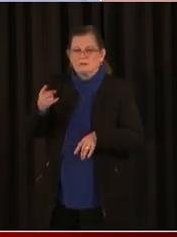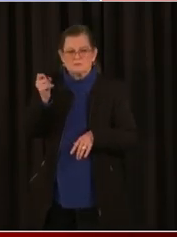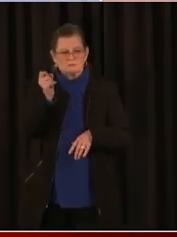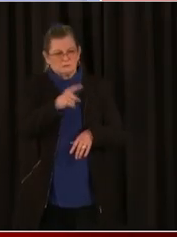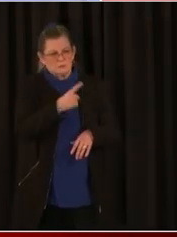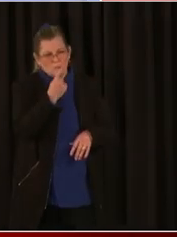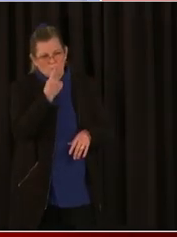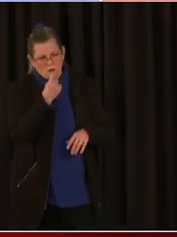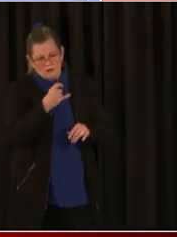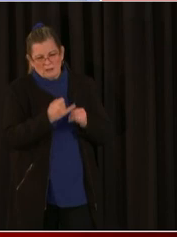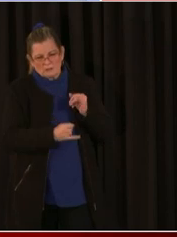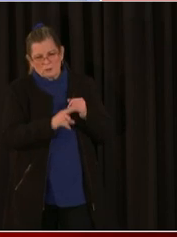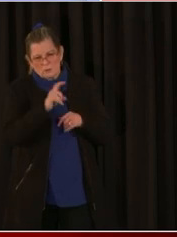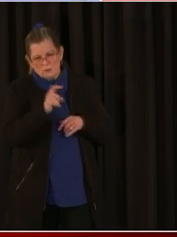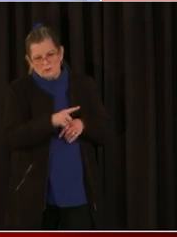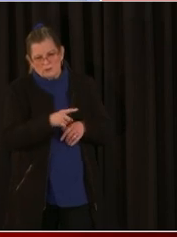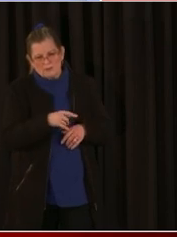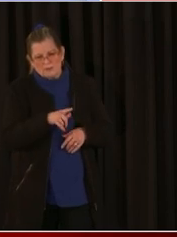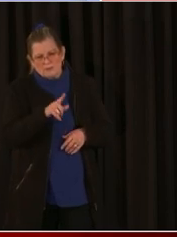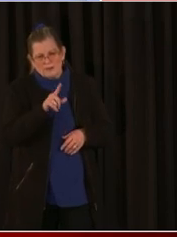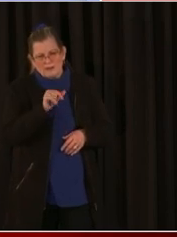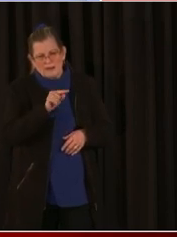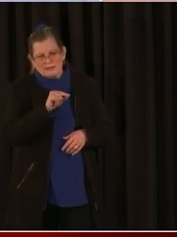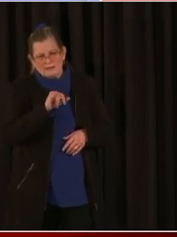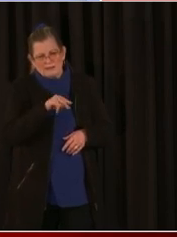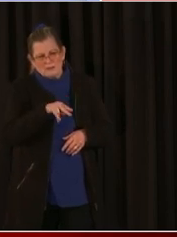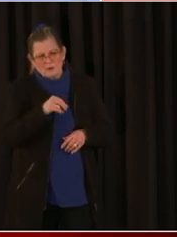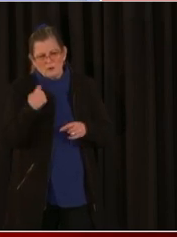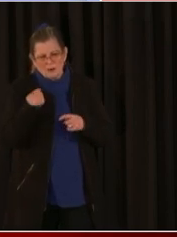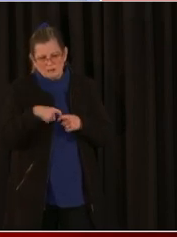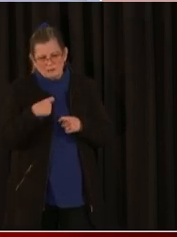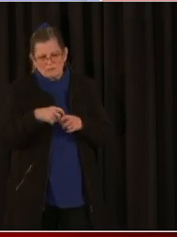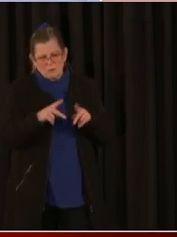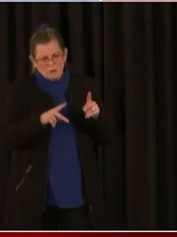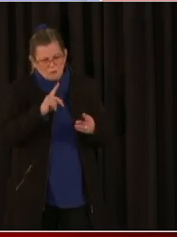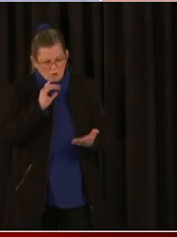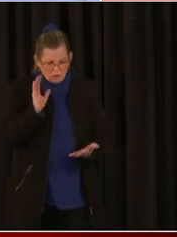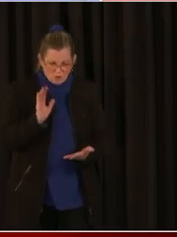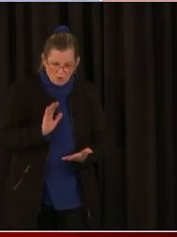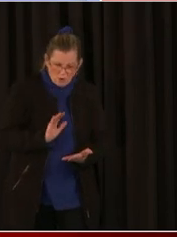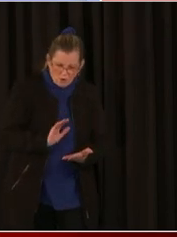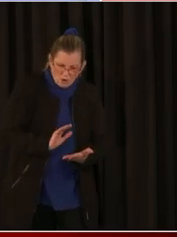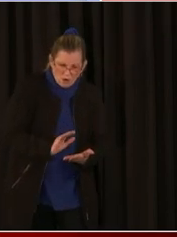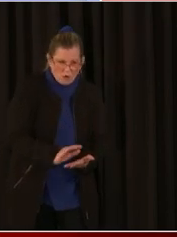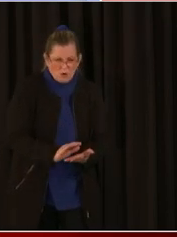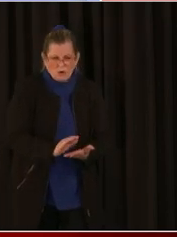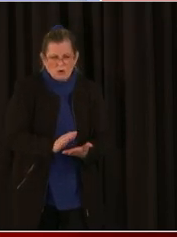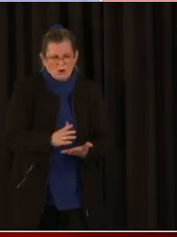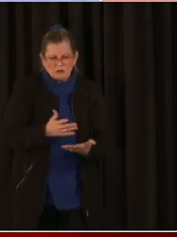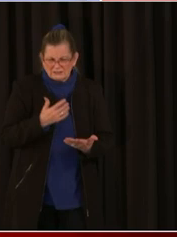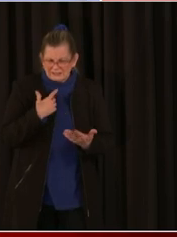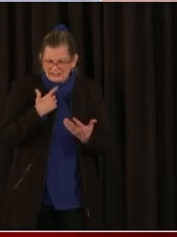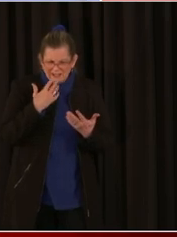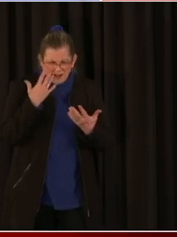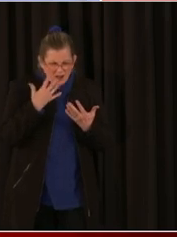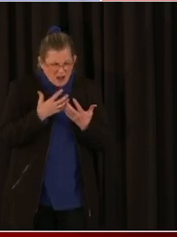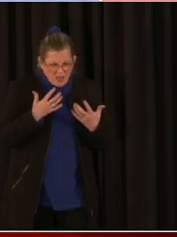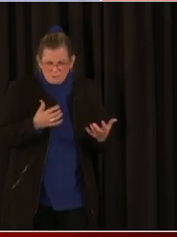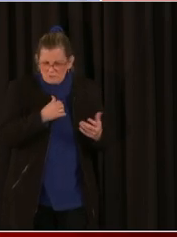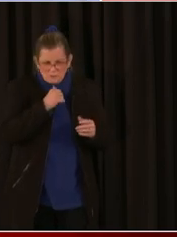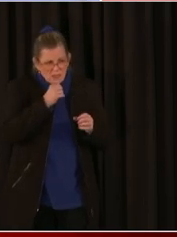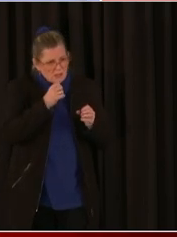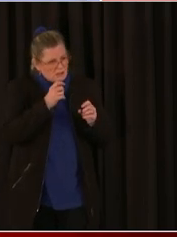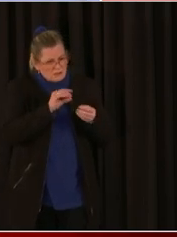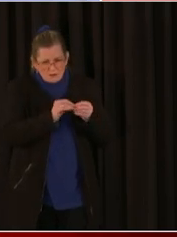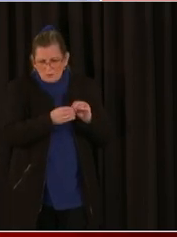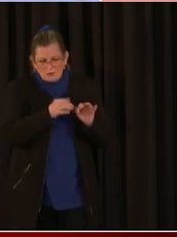this. The Latino number is really very low. what is your, and I know there's a lot of number that aren't